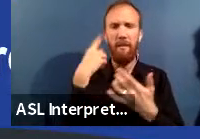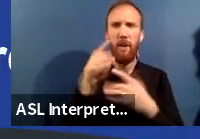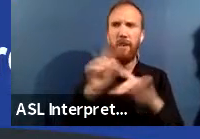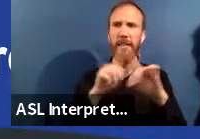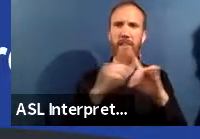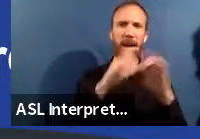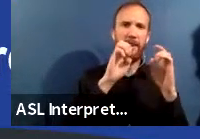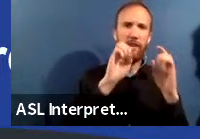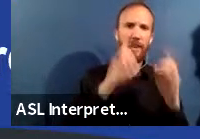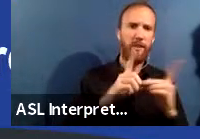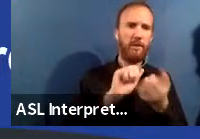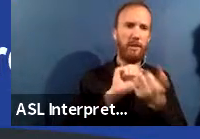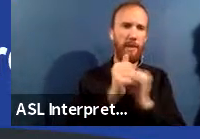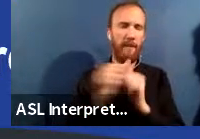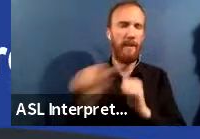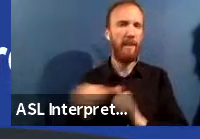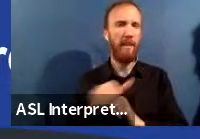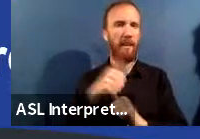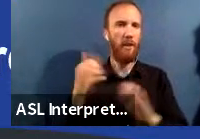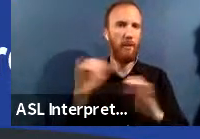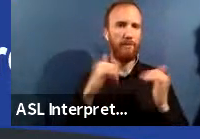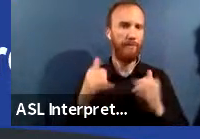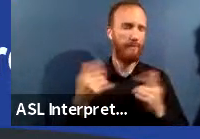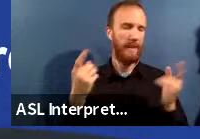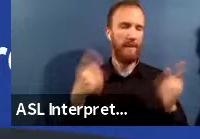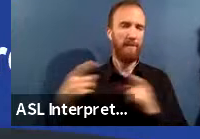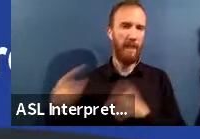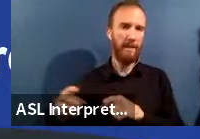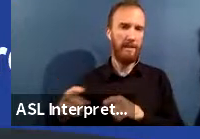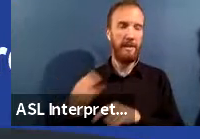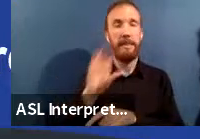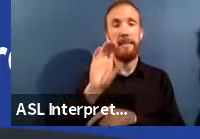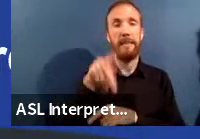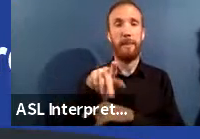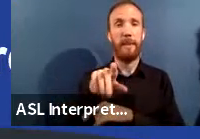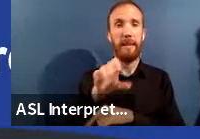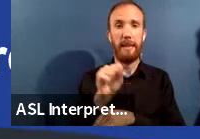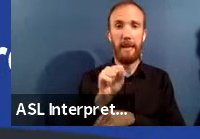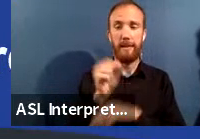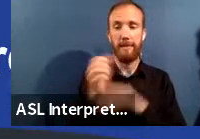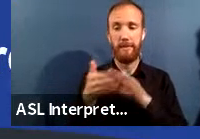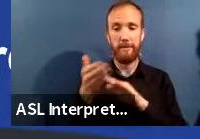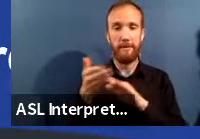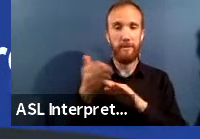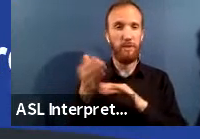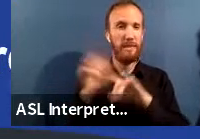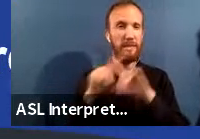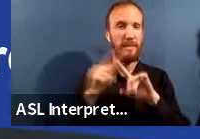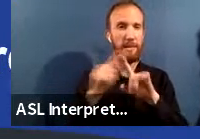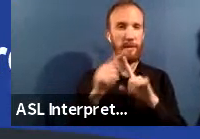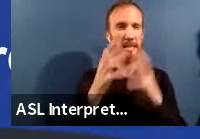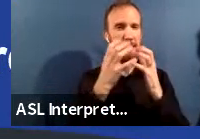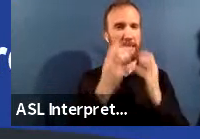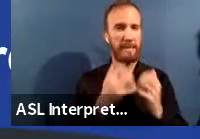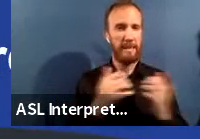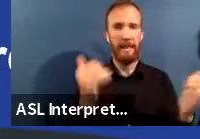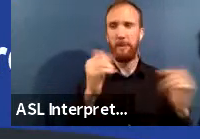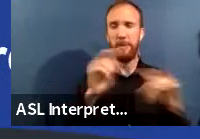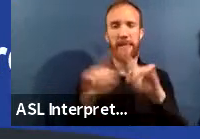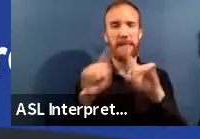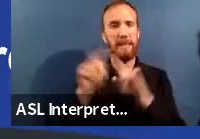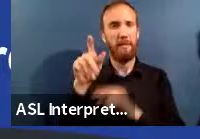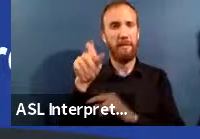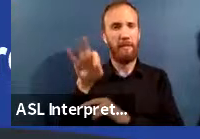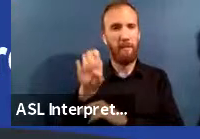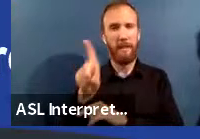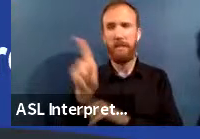and recreational events. CPS operates various stadiums and athletic fields throughout the district, and in